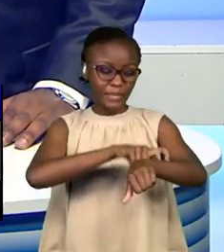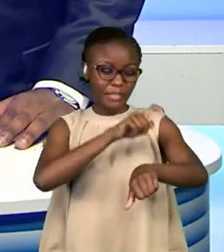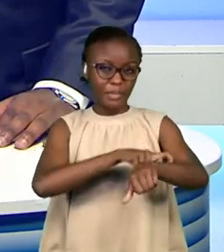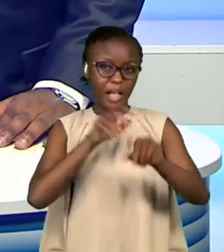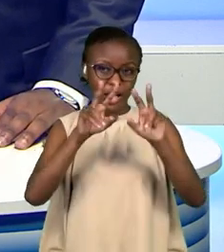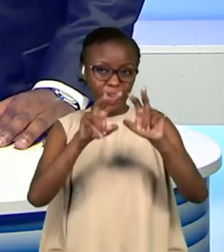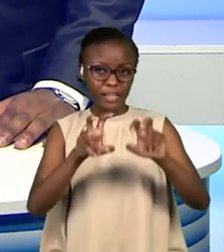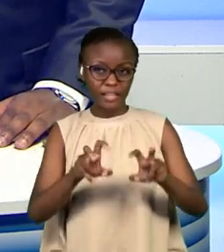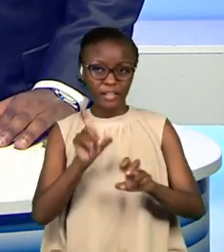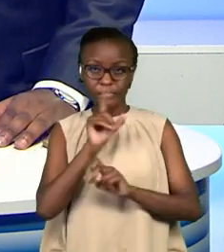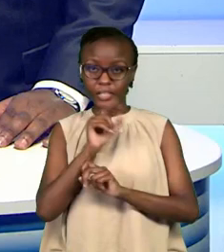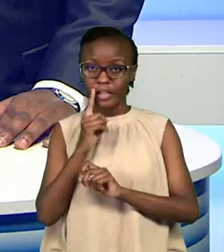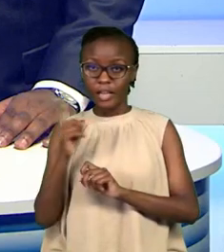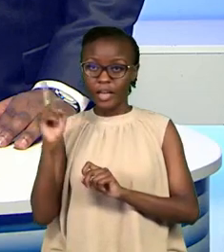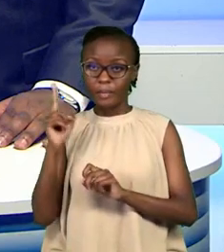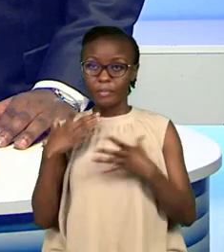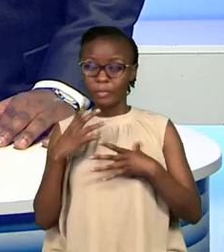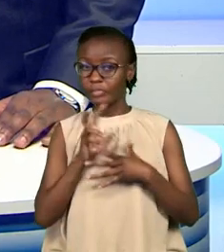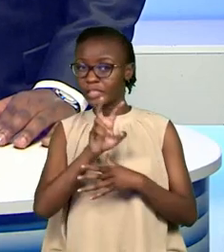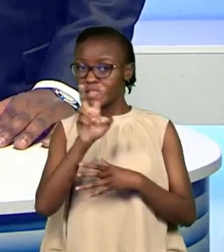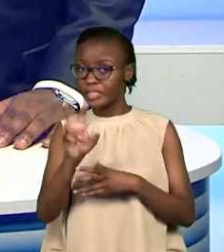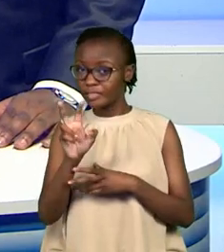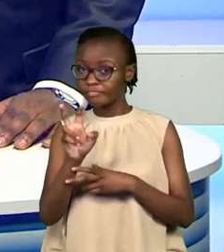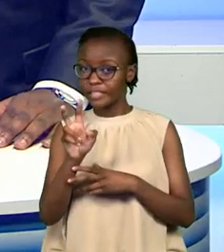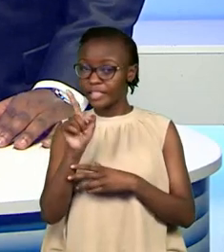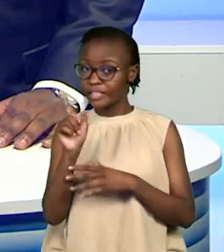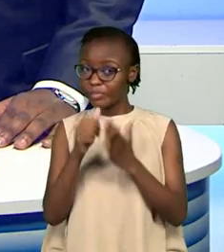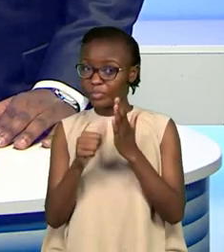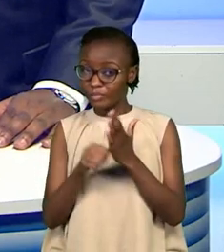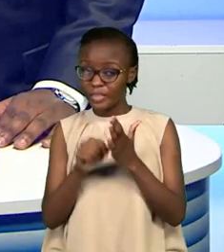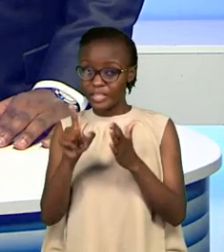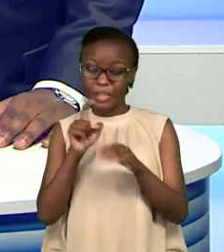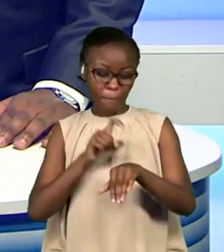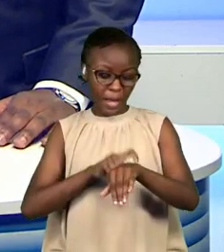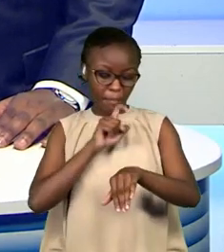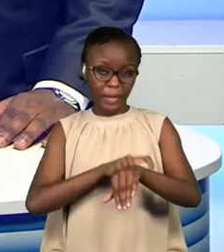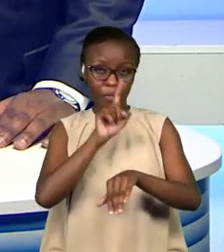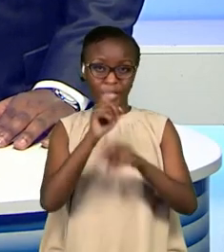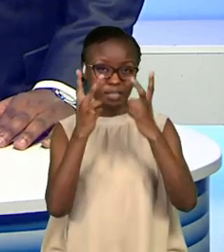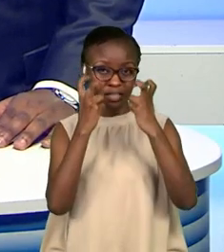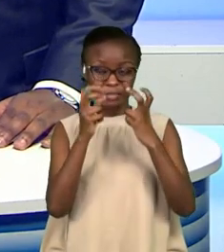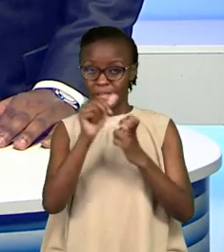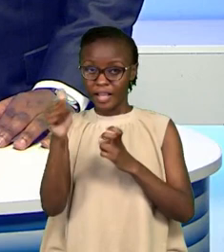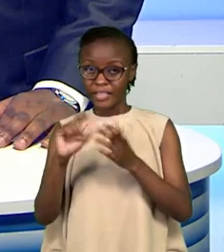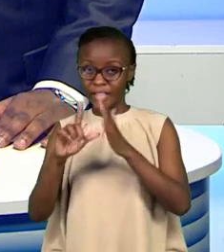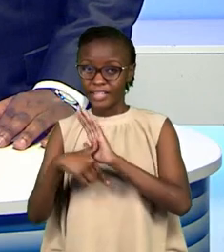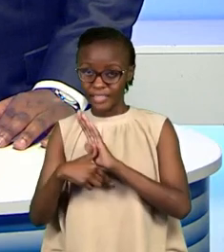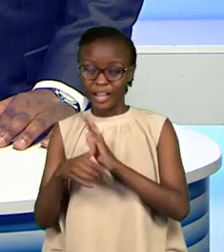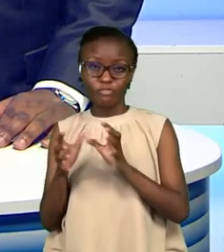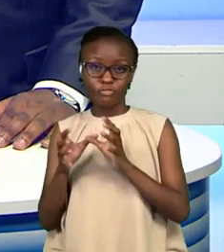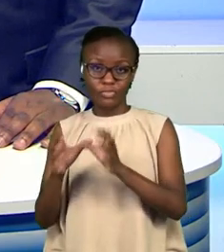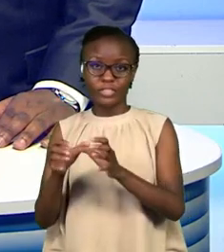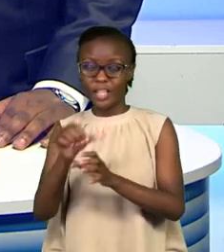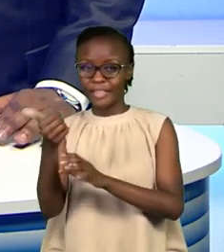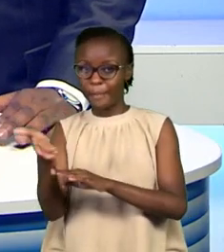to Langus residents who claim to have witnessed the spectacle, the swarm of bees attacked one of the suspects while another reportedly forced another to return